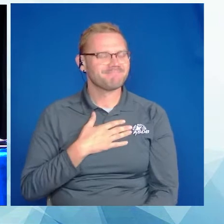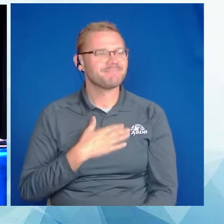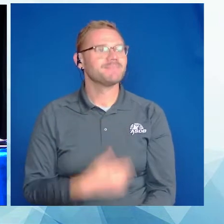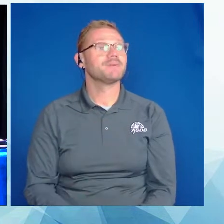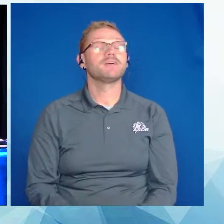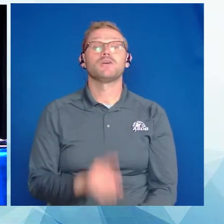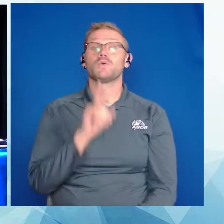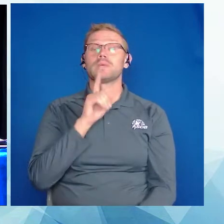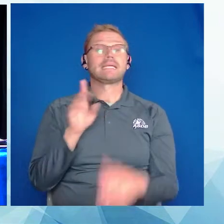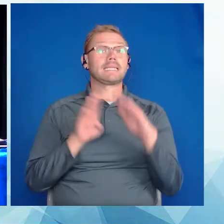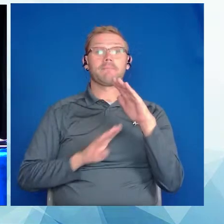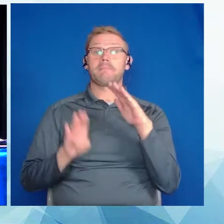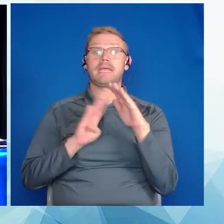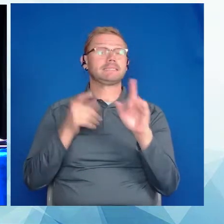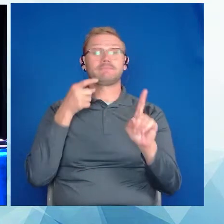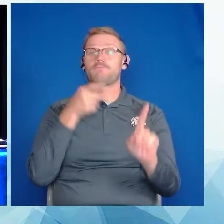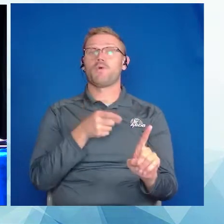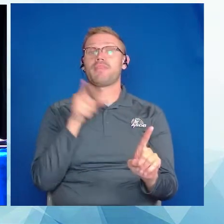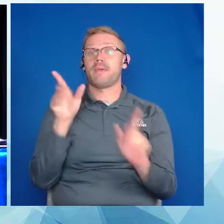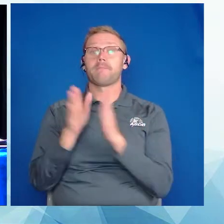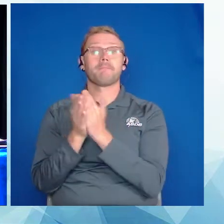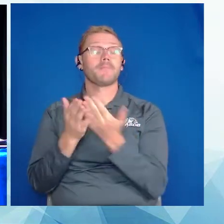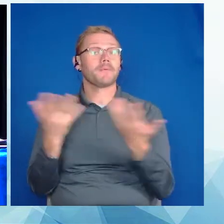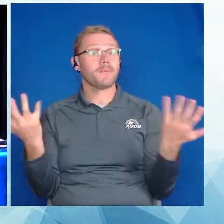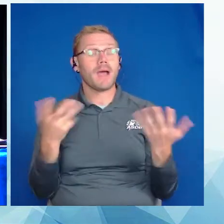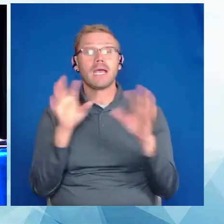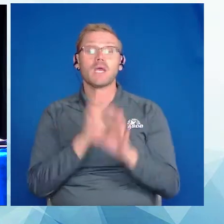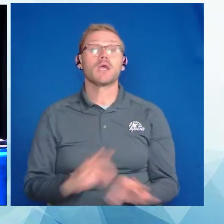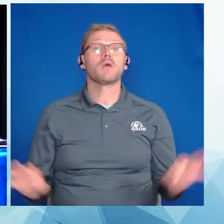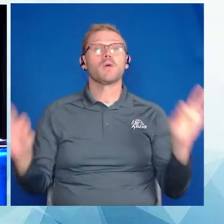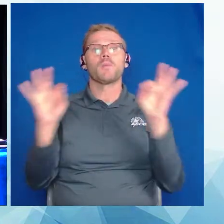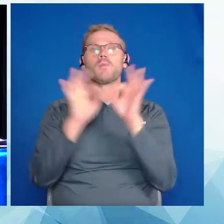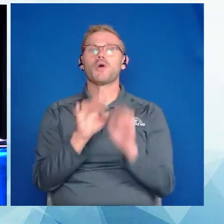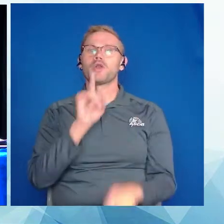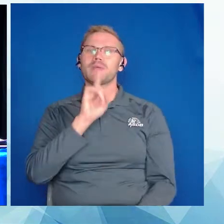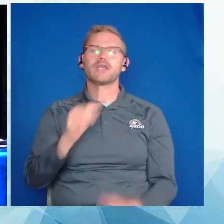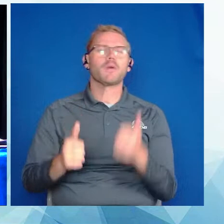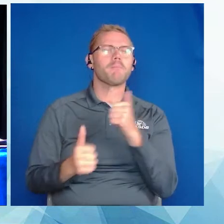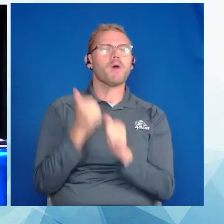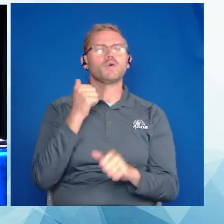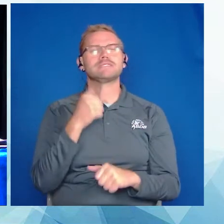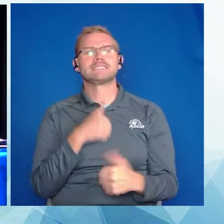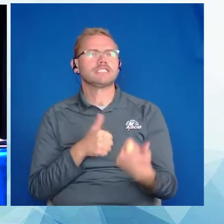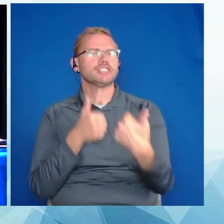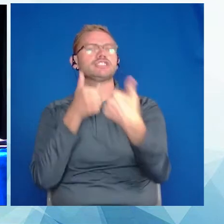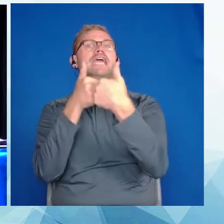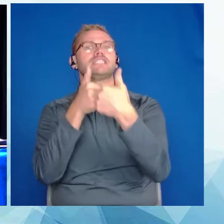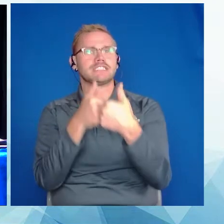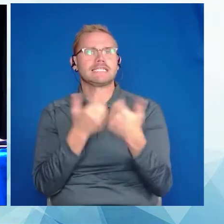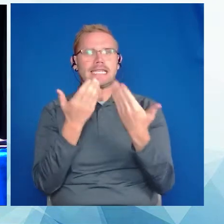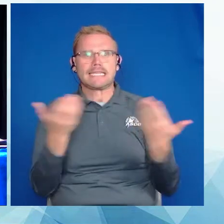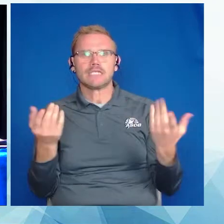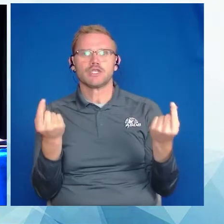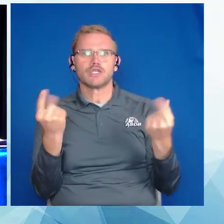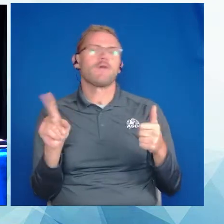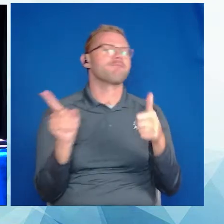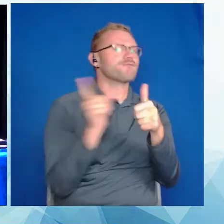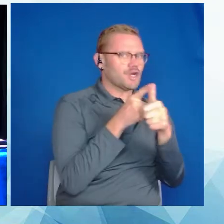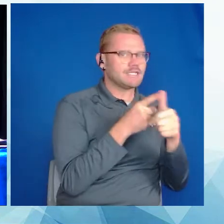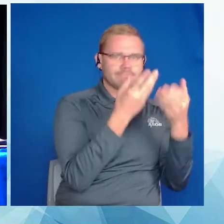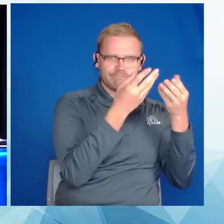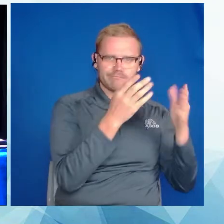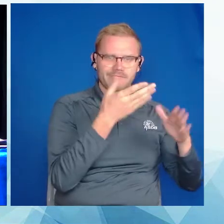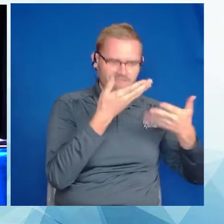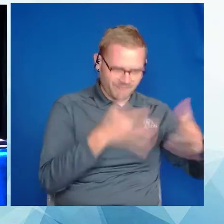The basic premise of that book is that it is important to tackle your most challenging tasks first, and to